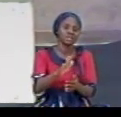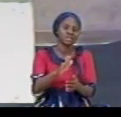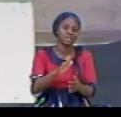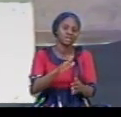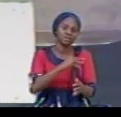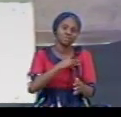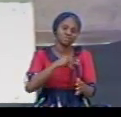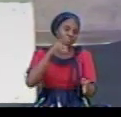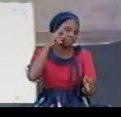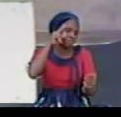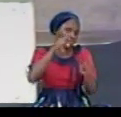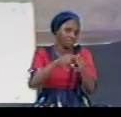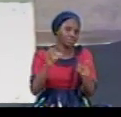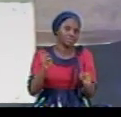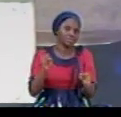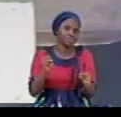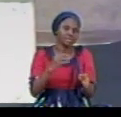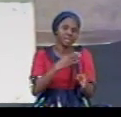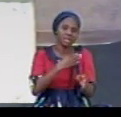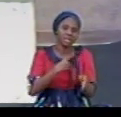lived Job